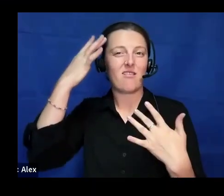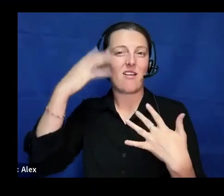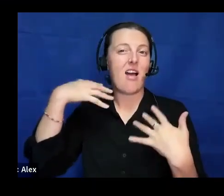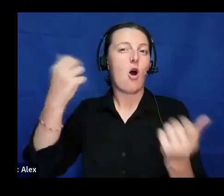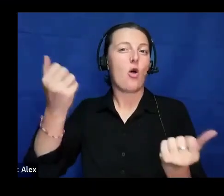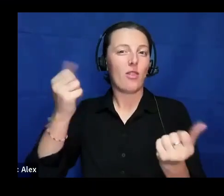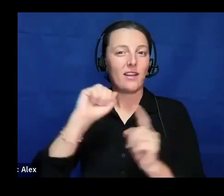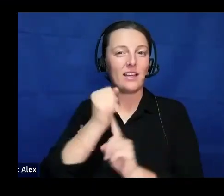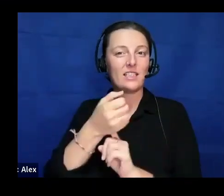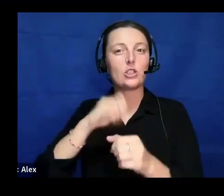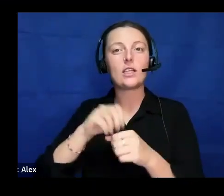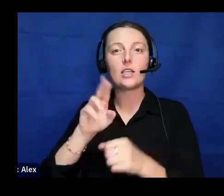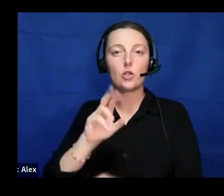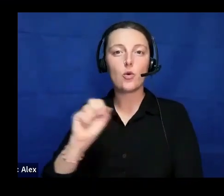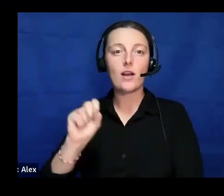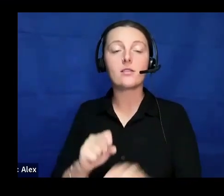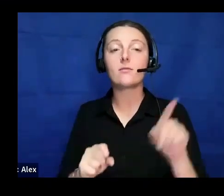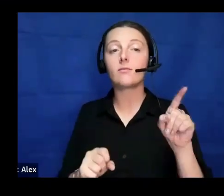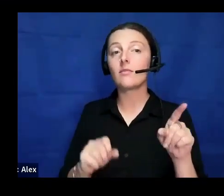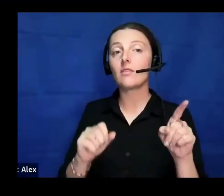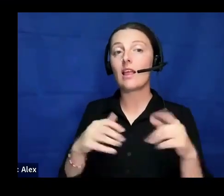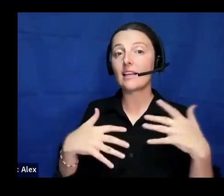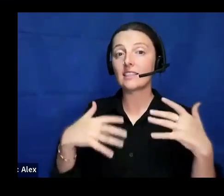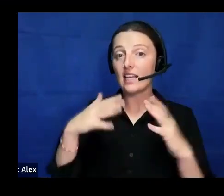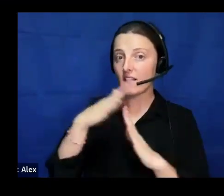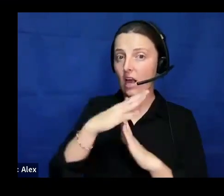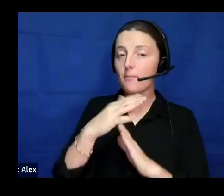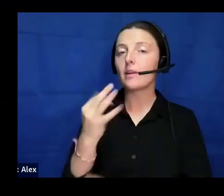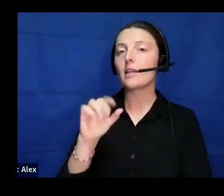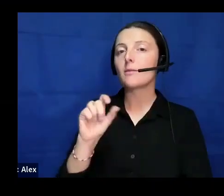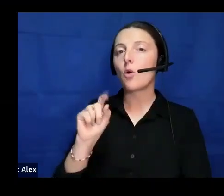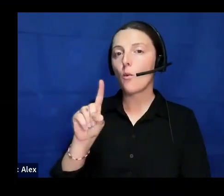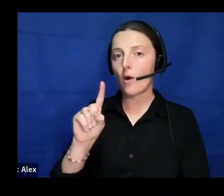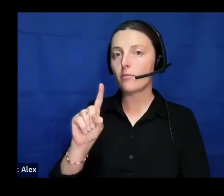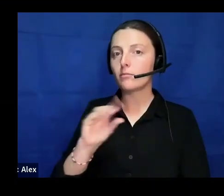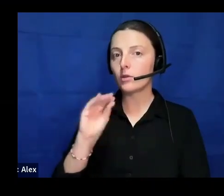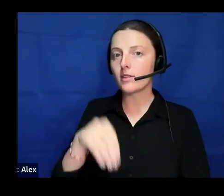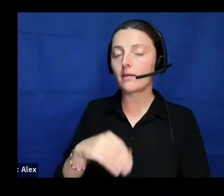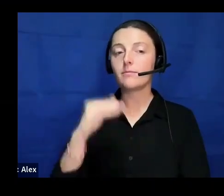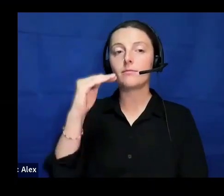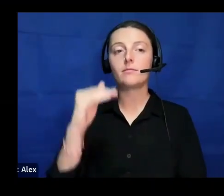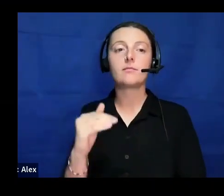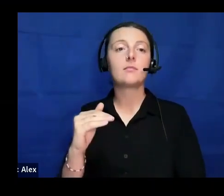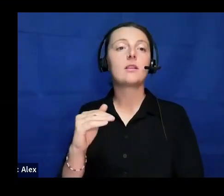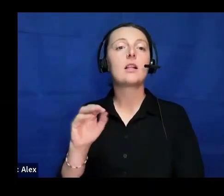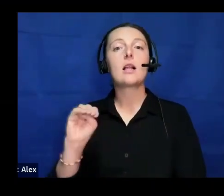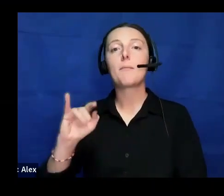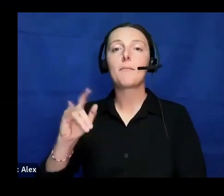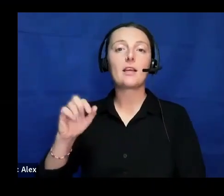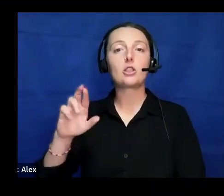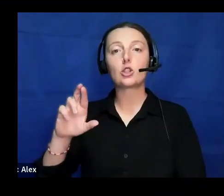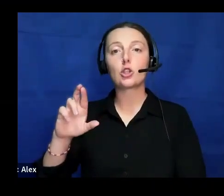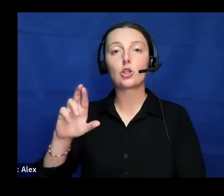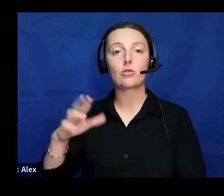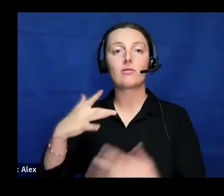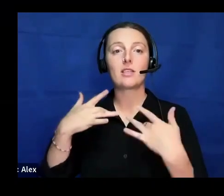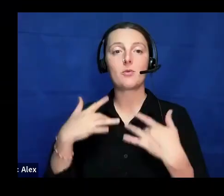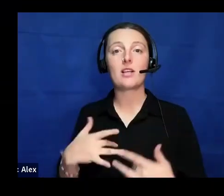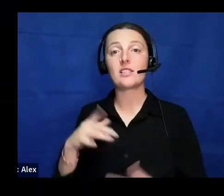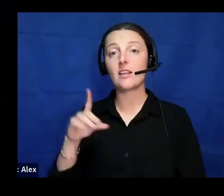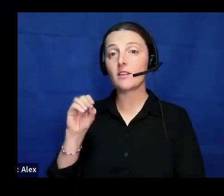on the top with 19.1%, as well as major depressive disorder right below that.